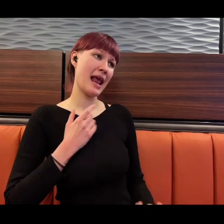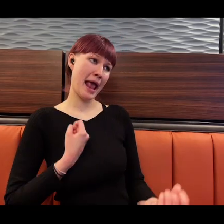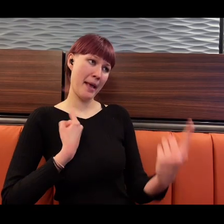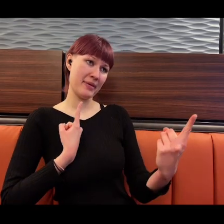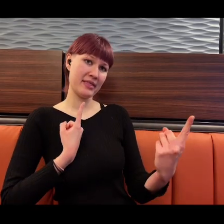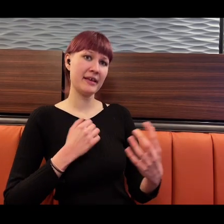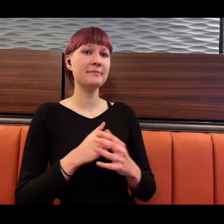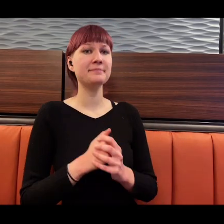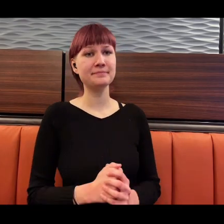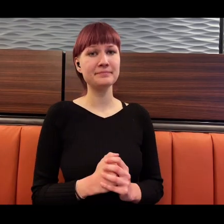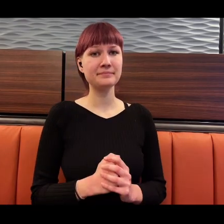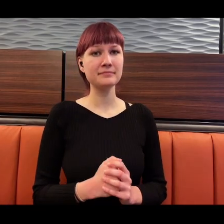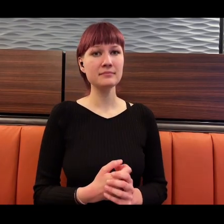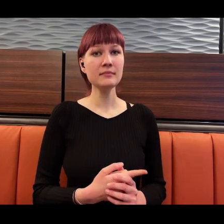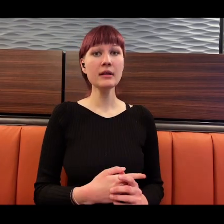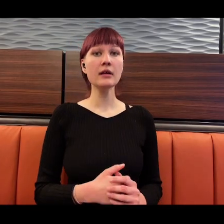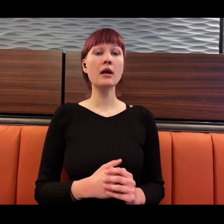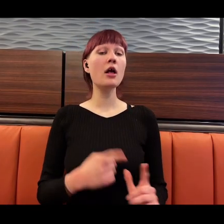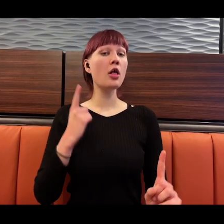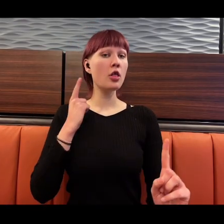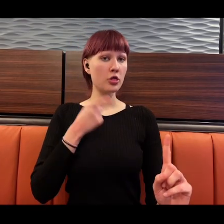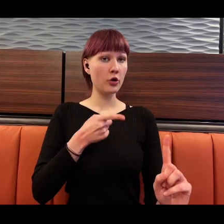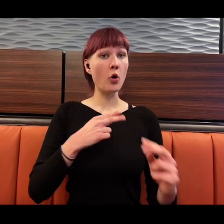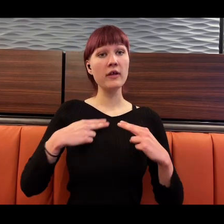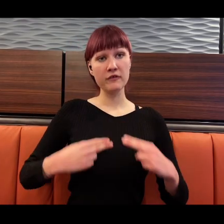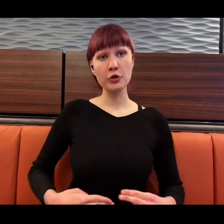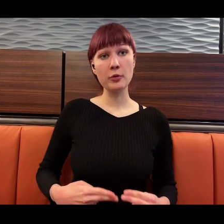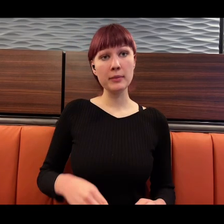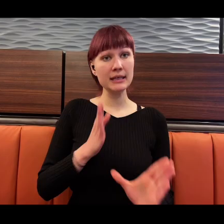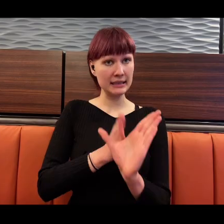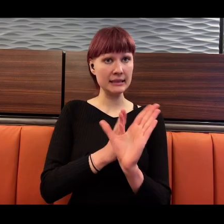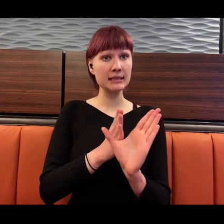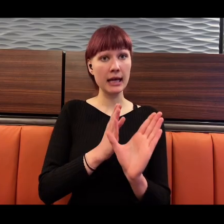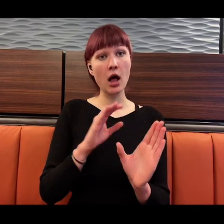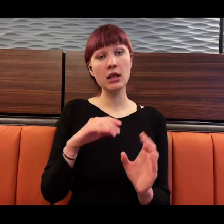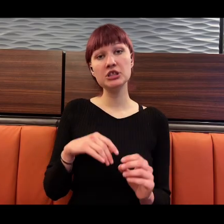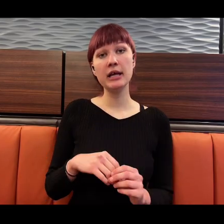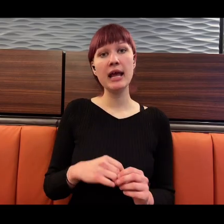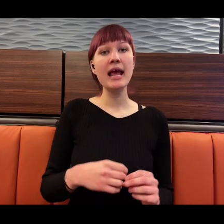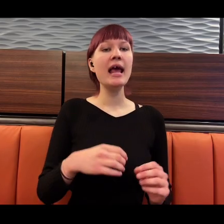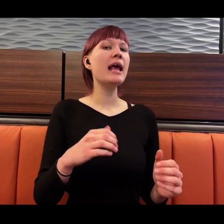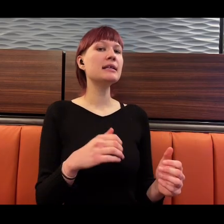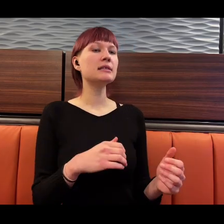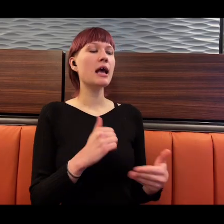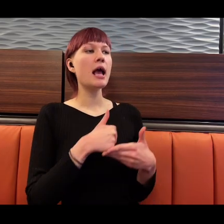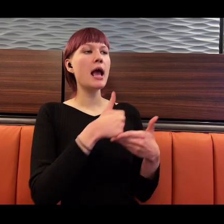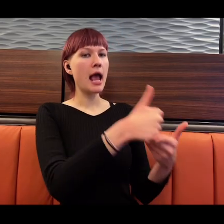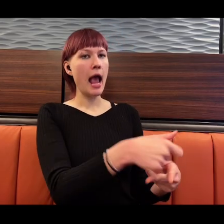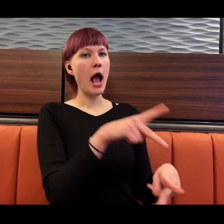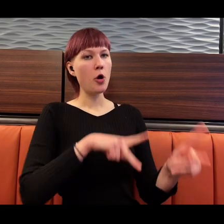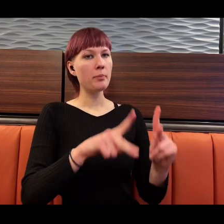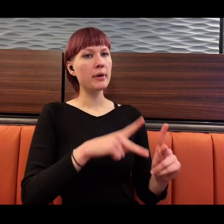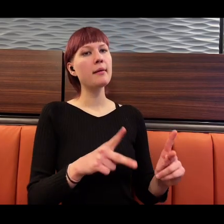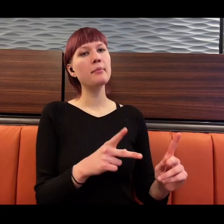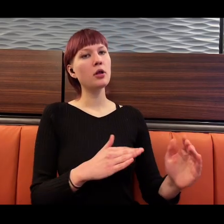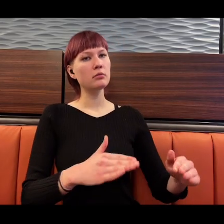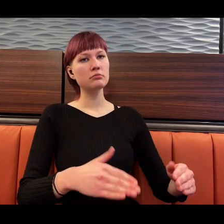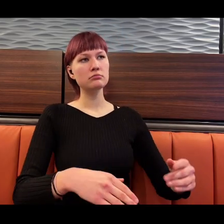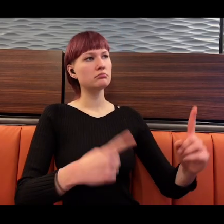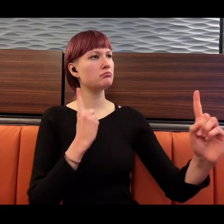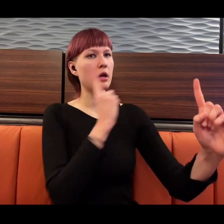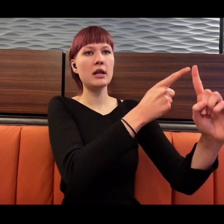The goal of humanist psychology is to help people reach their fullest potential, the best version of themselves.